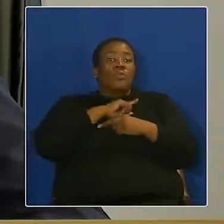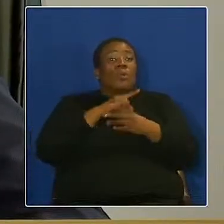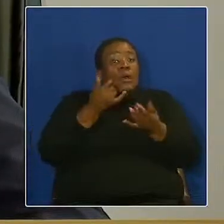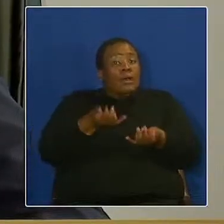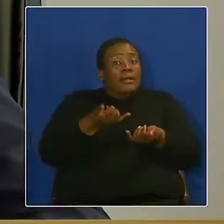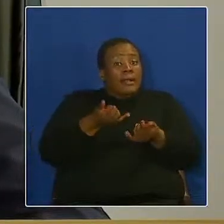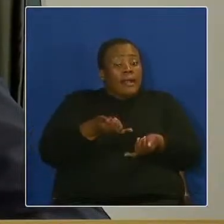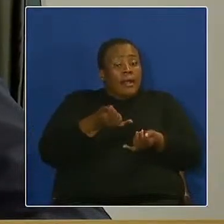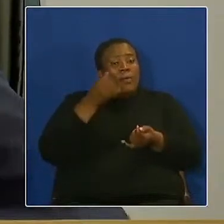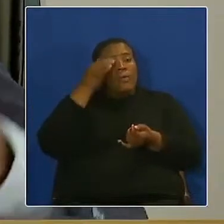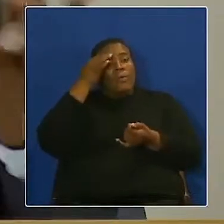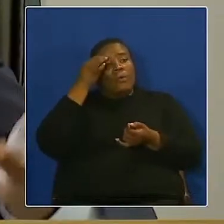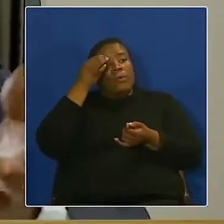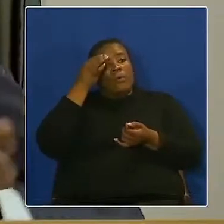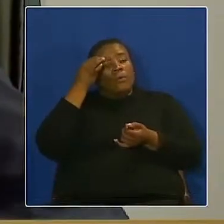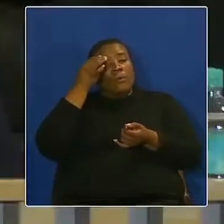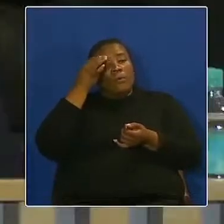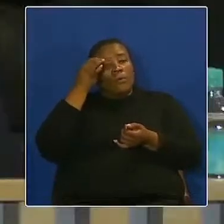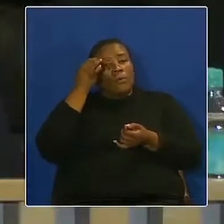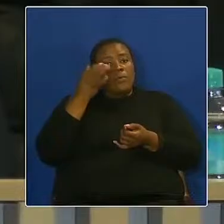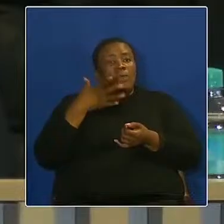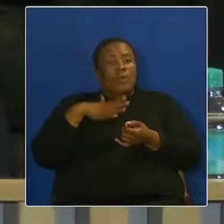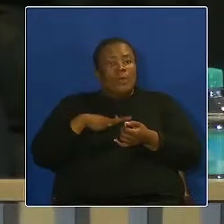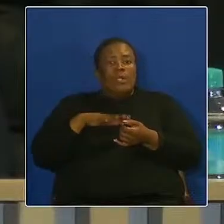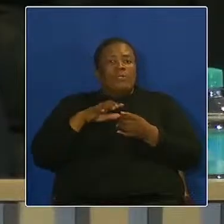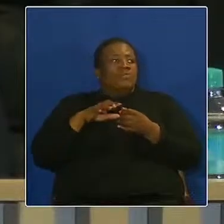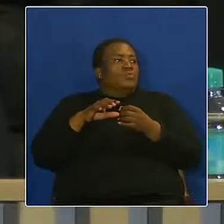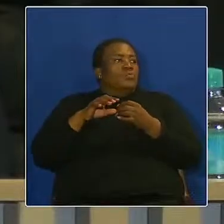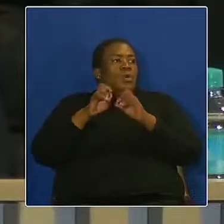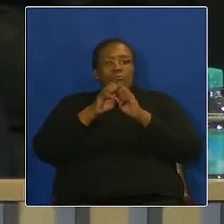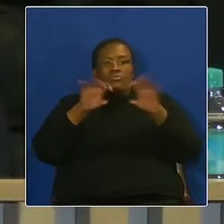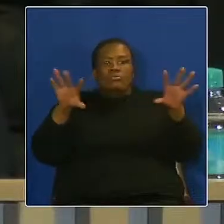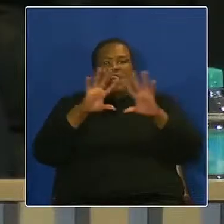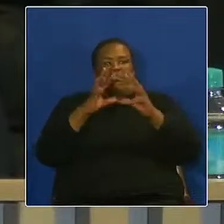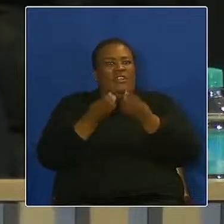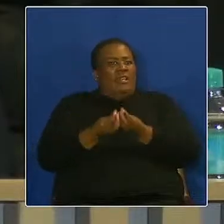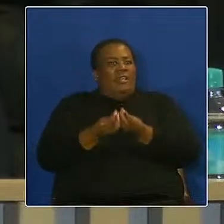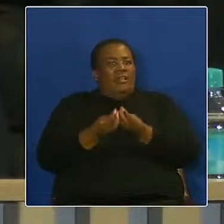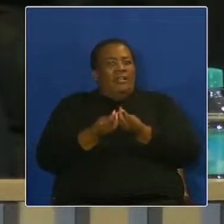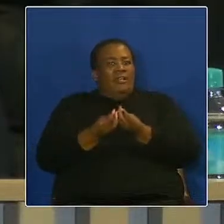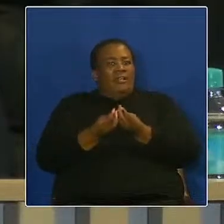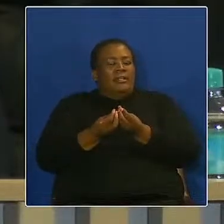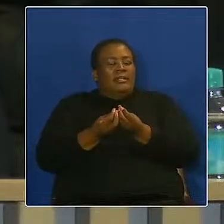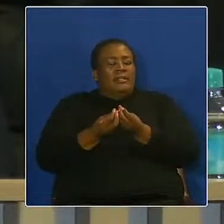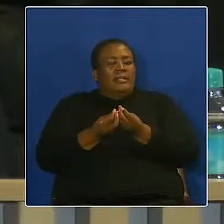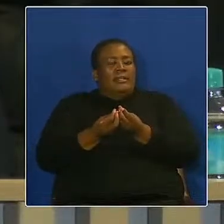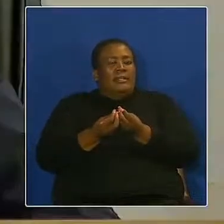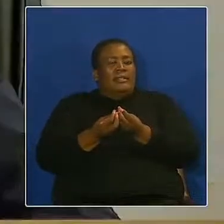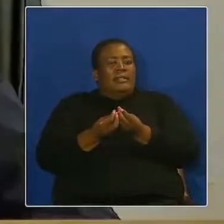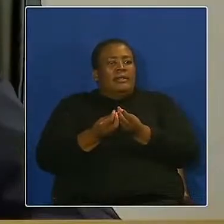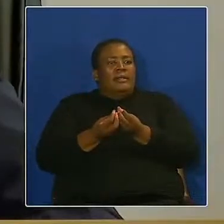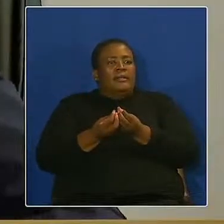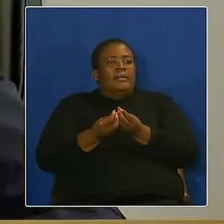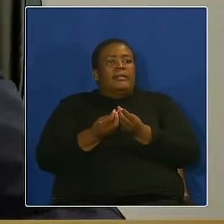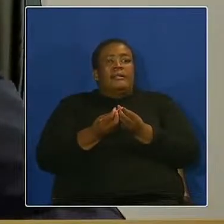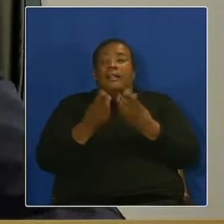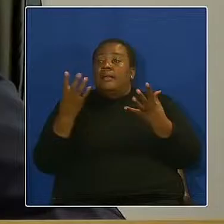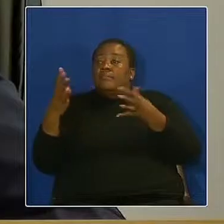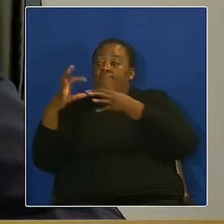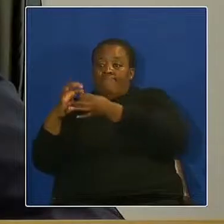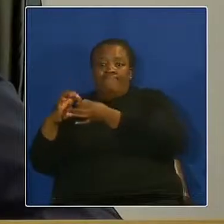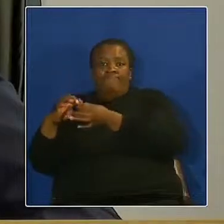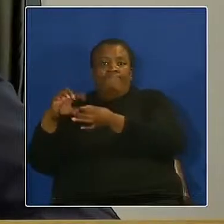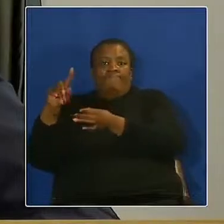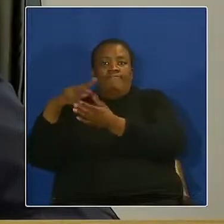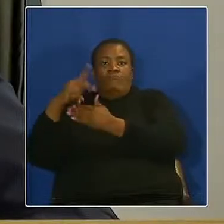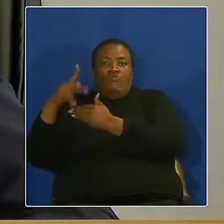to leak everything that has to do with this covert